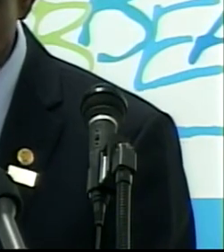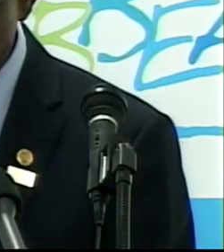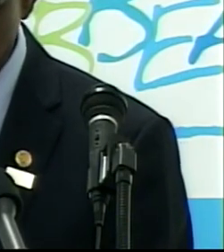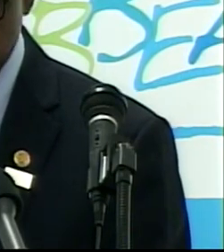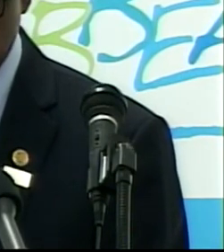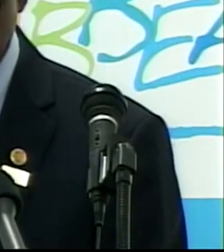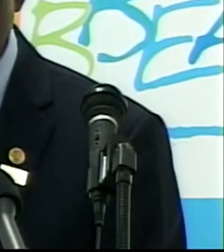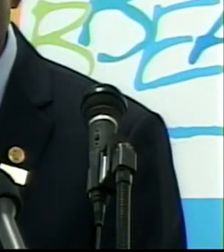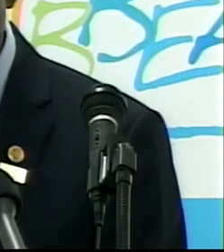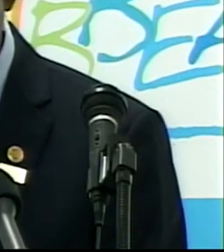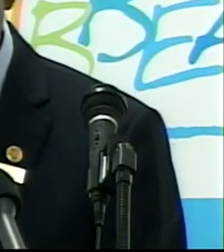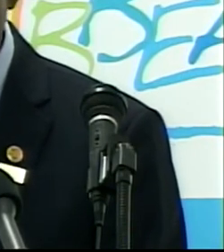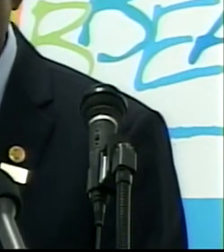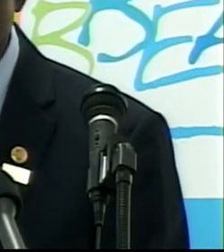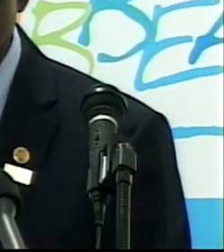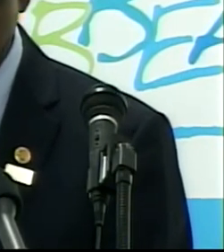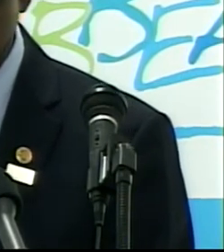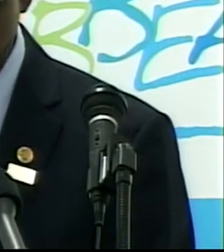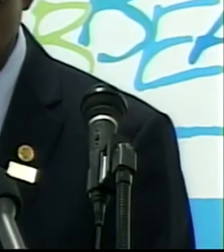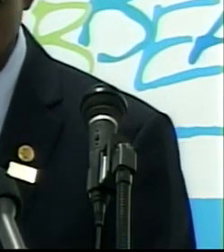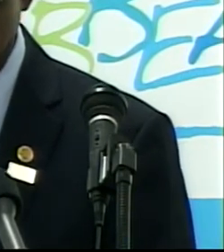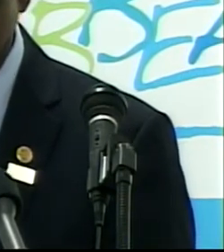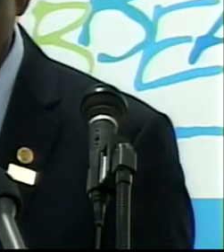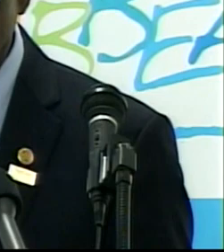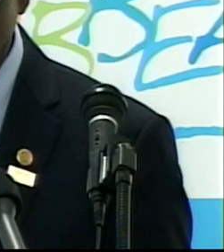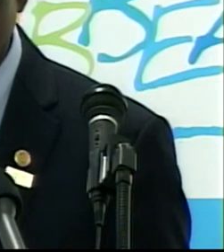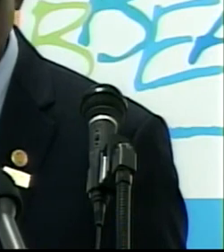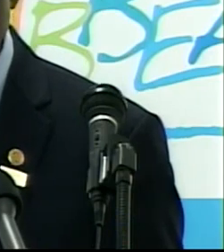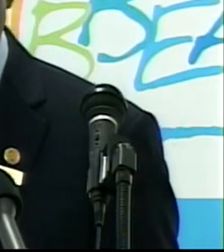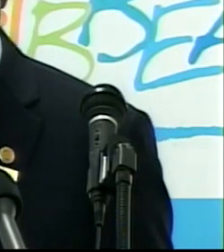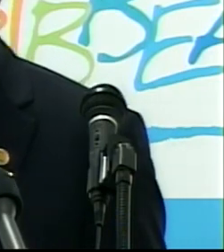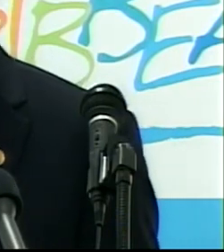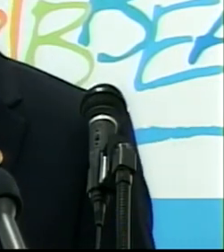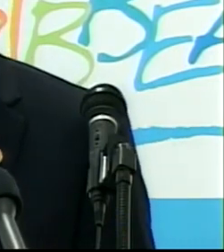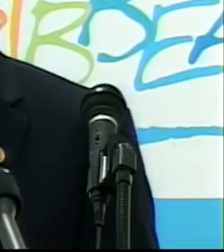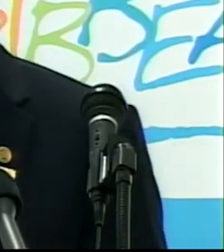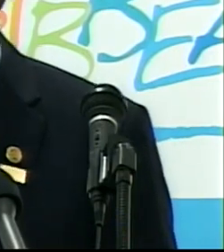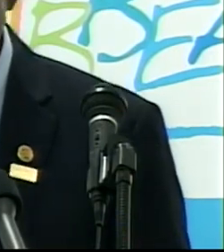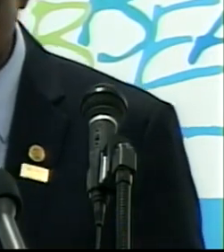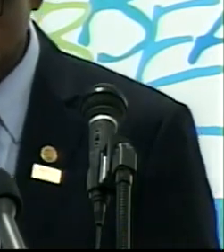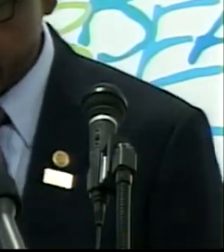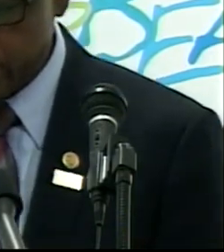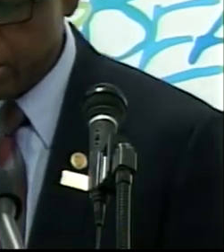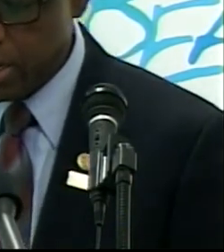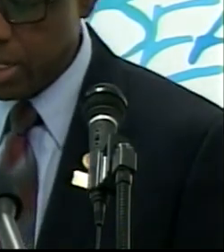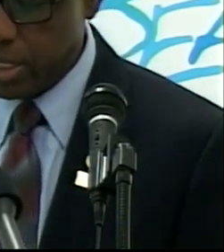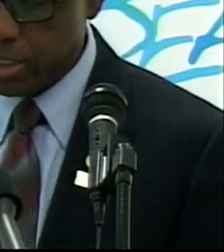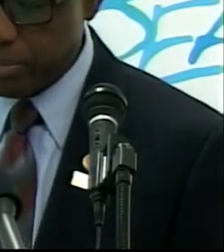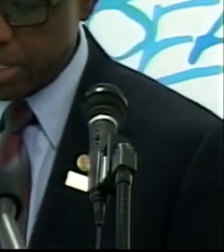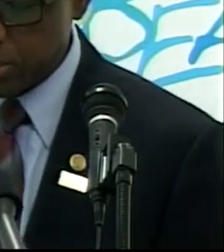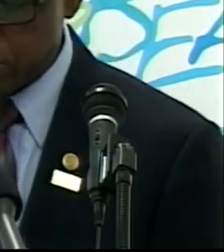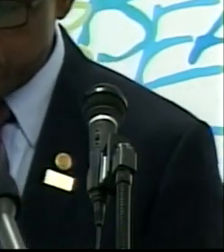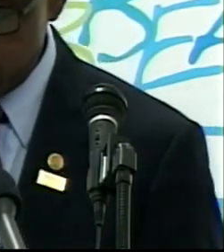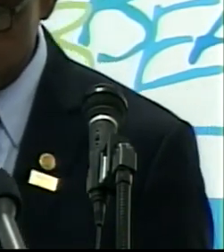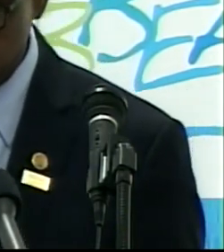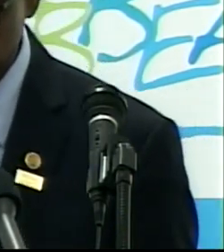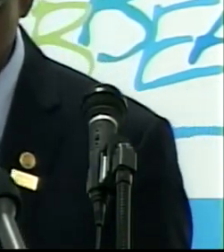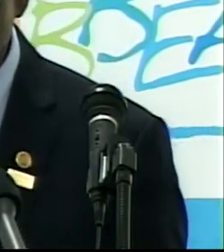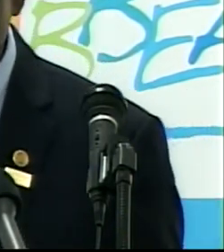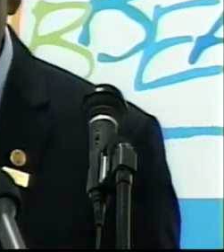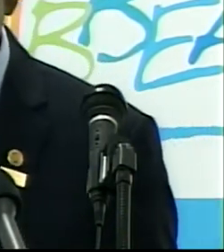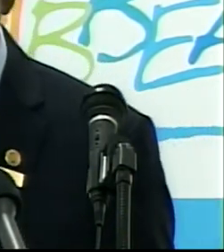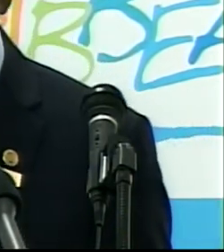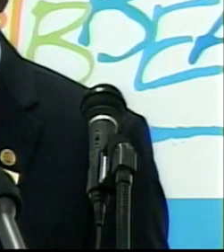that some ships will be repositioned away from the region, and consequently we anticipate a slight decline in capacity